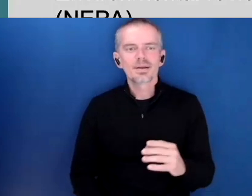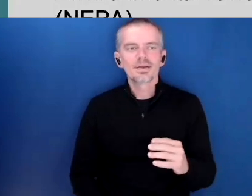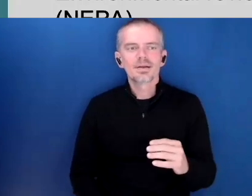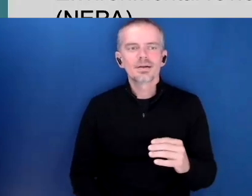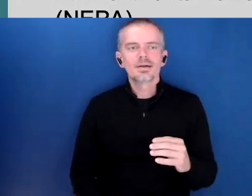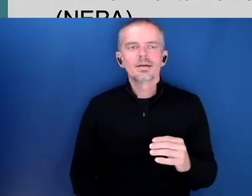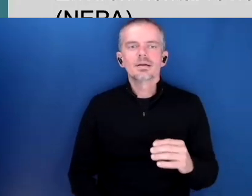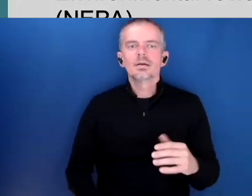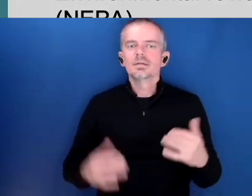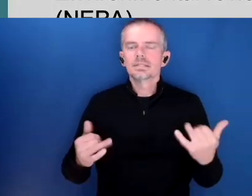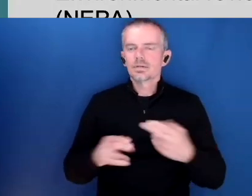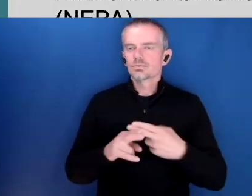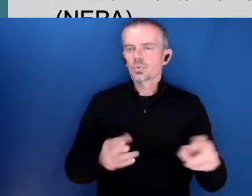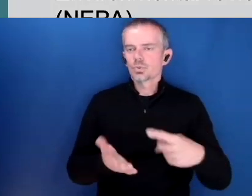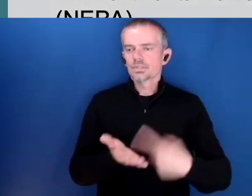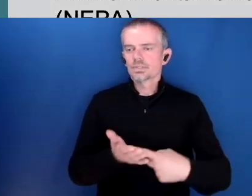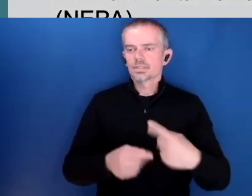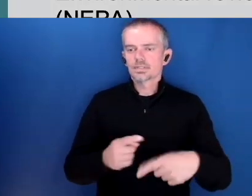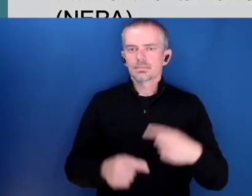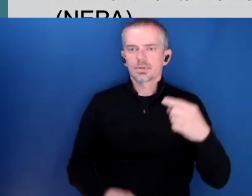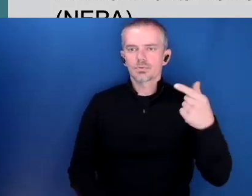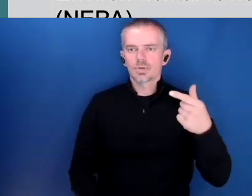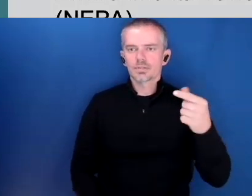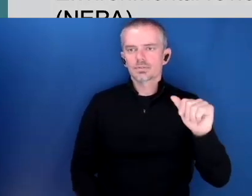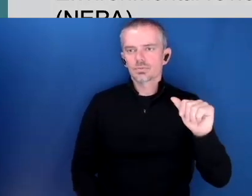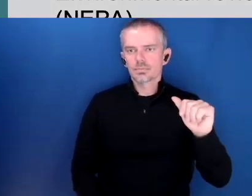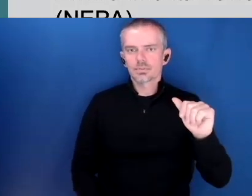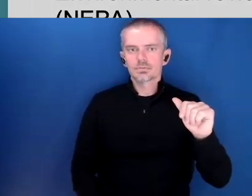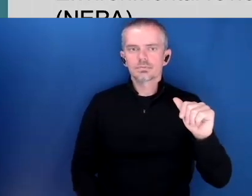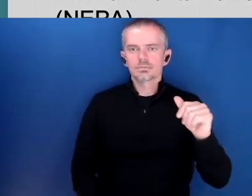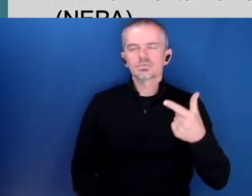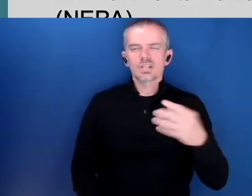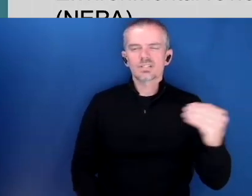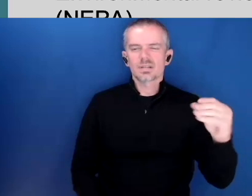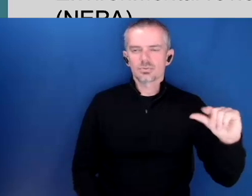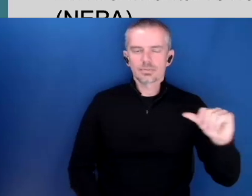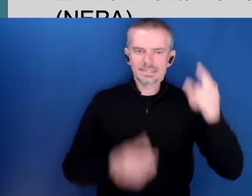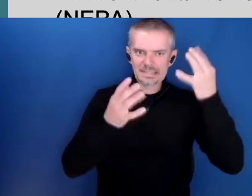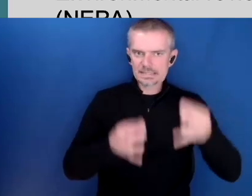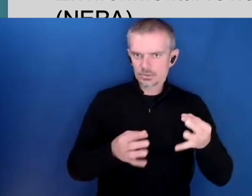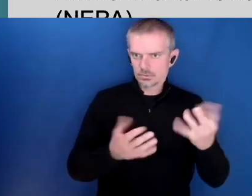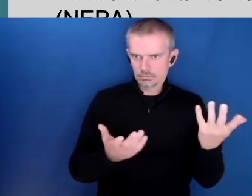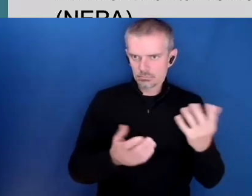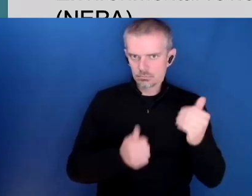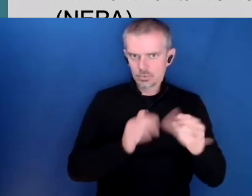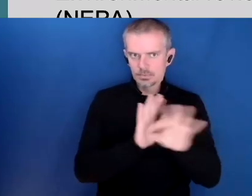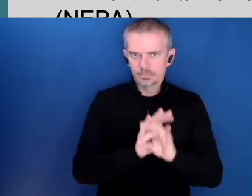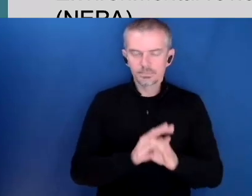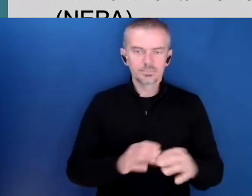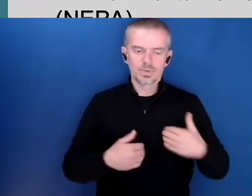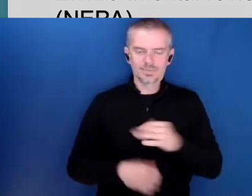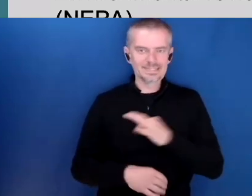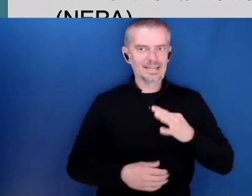round us out with a short discussion about grants and agreements decision making, and again, that's a place where we have our great grants and agreement staff to